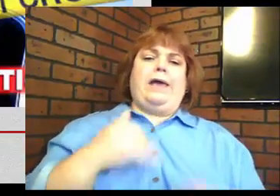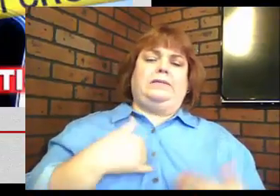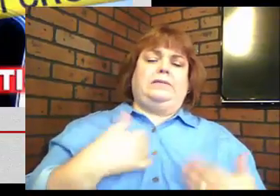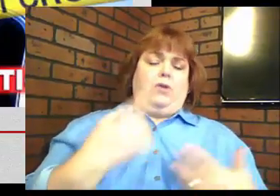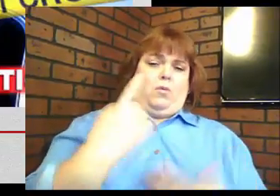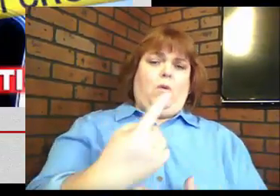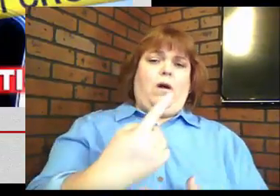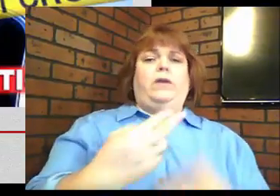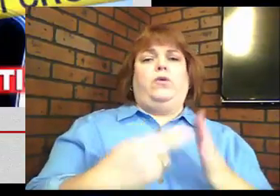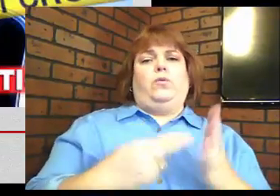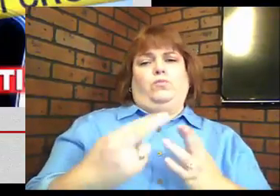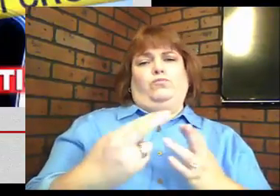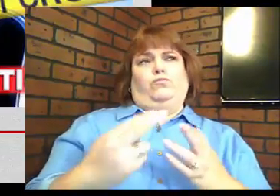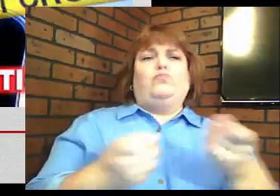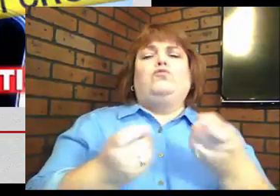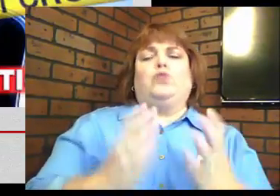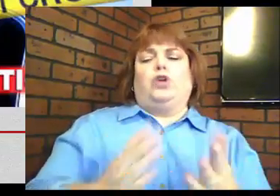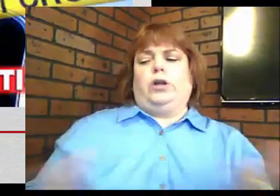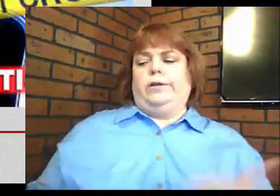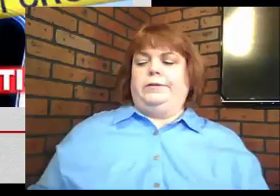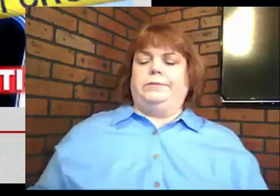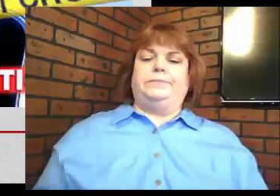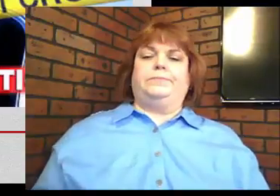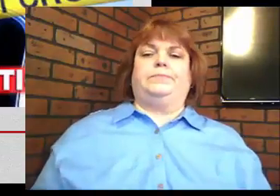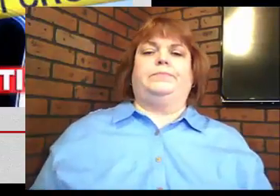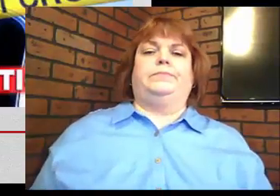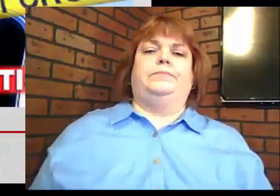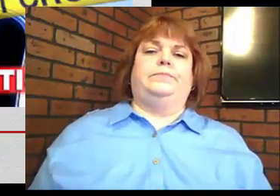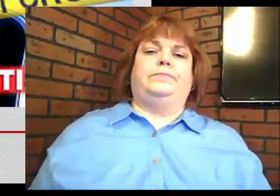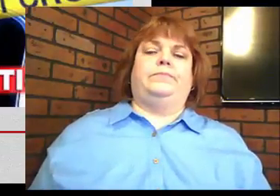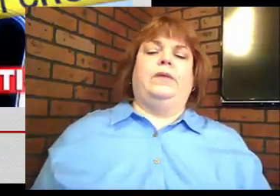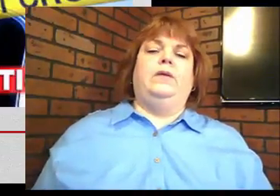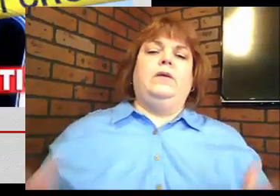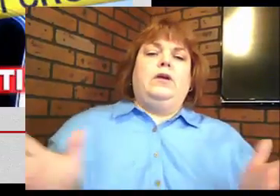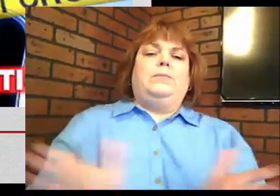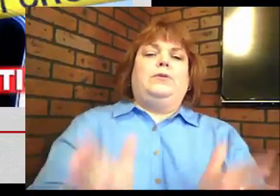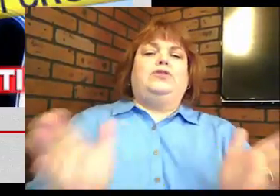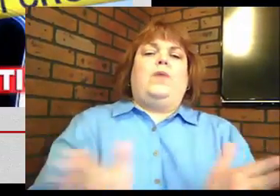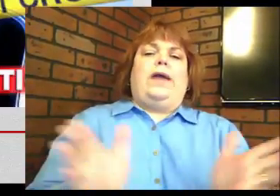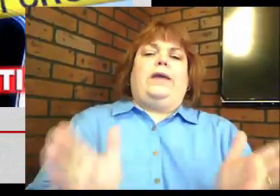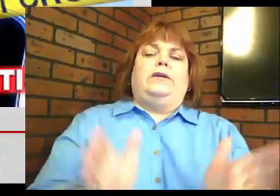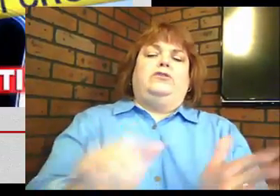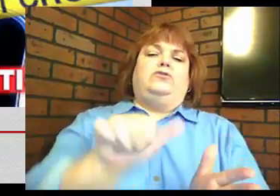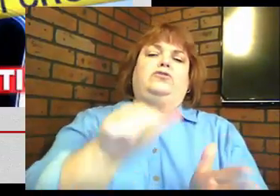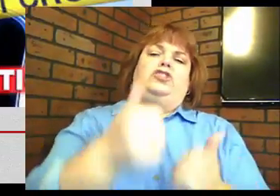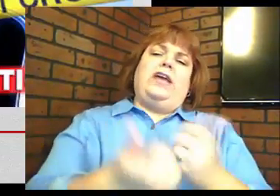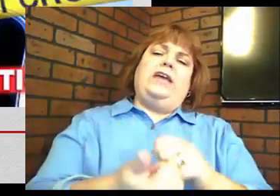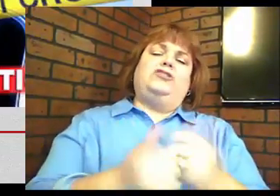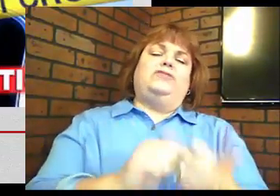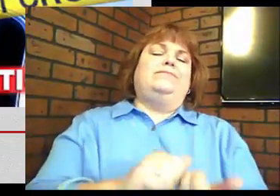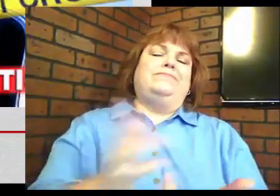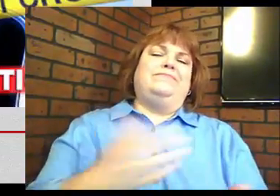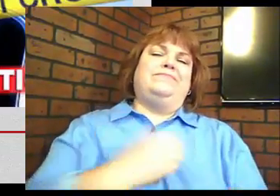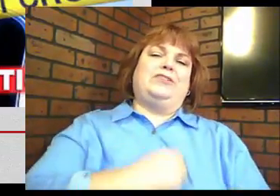proving something, supporting your idea, or giving the